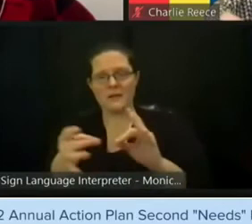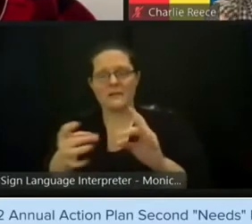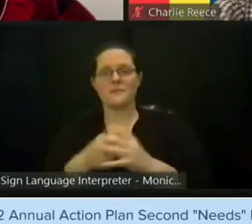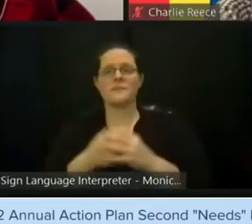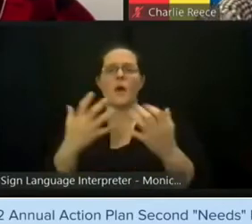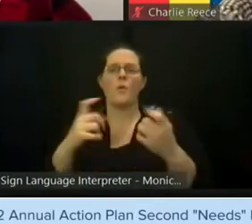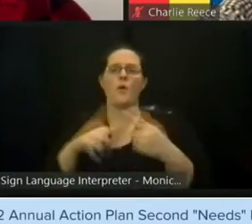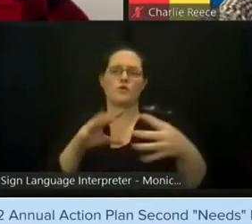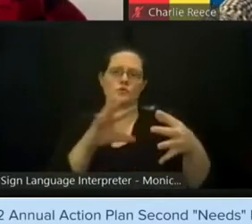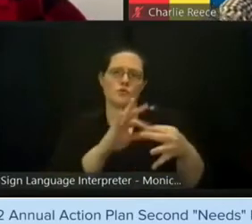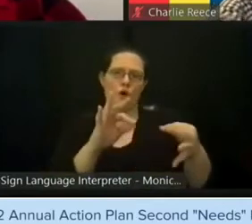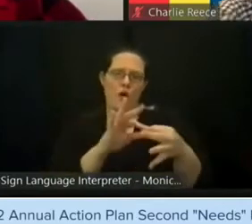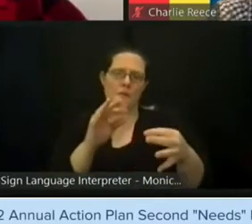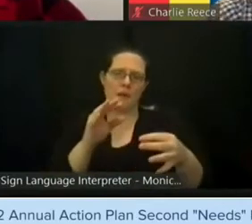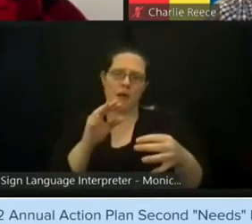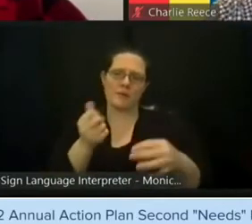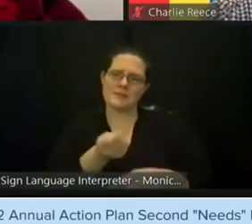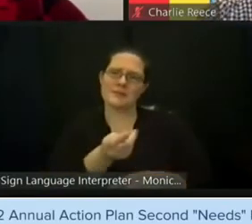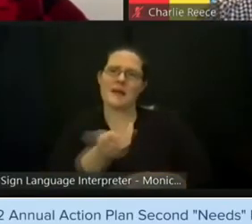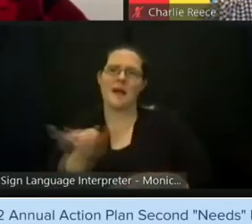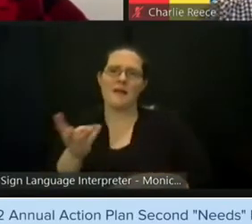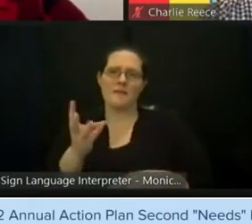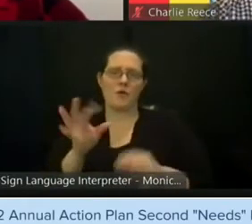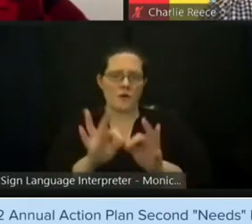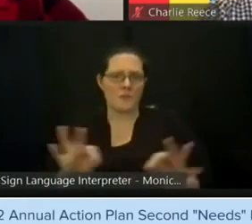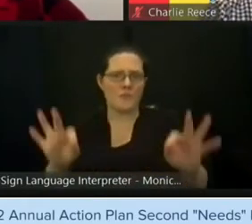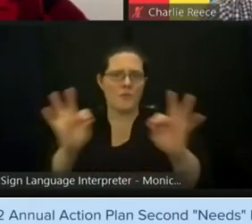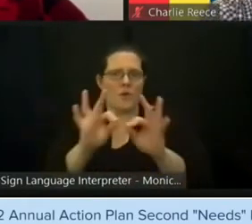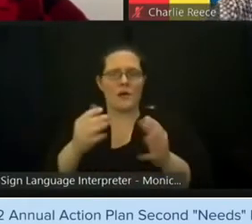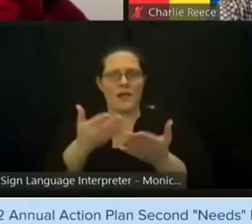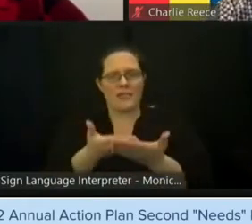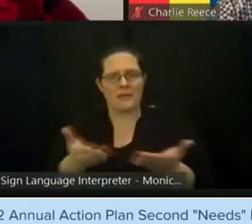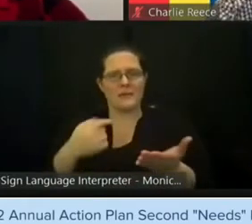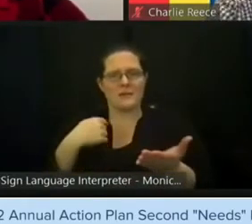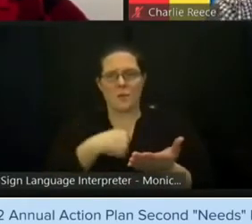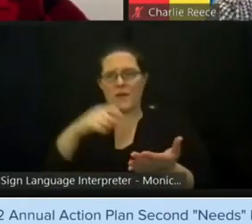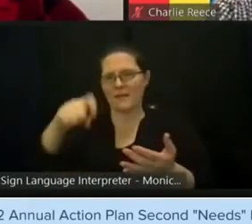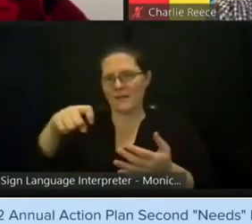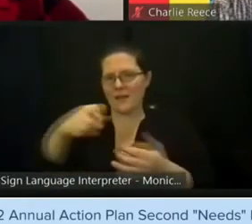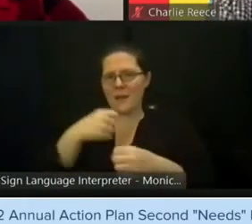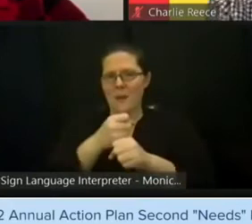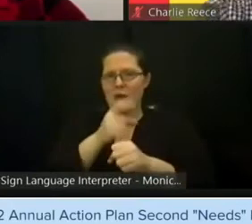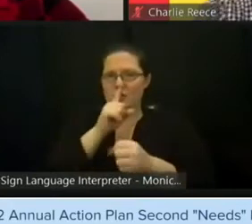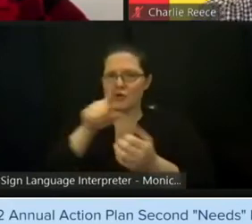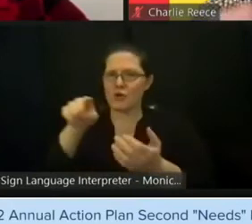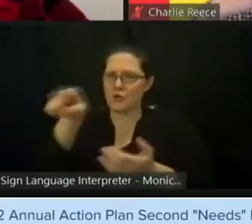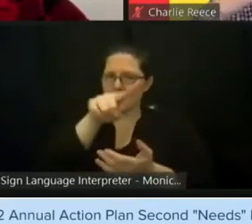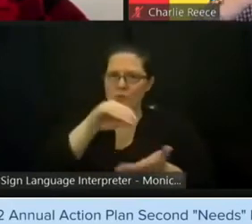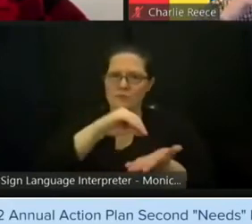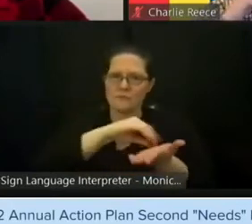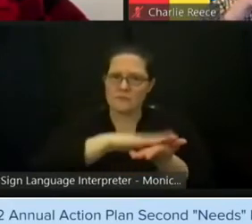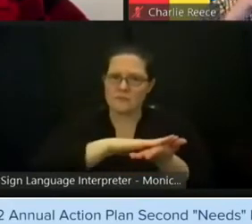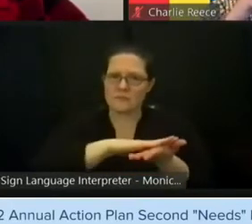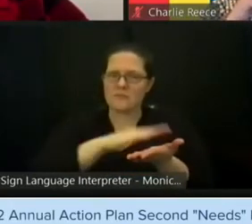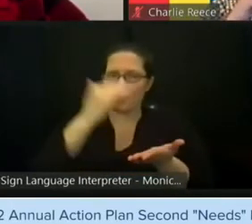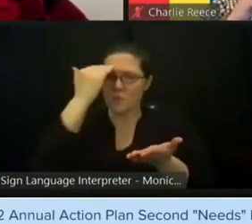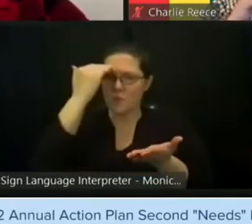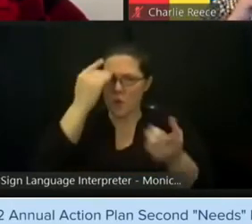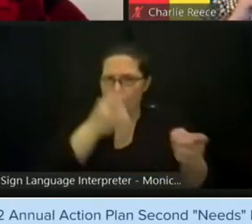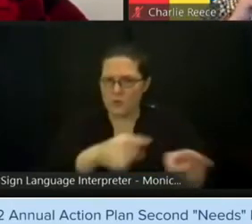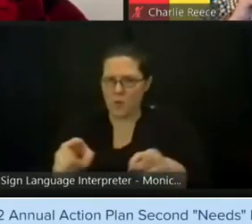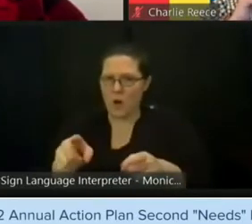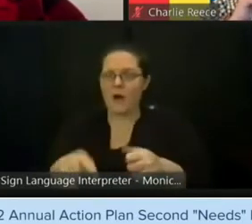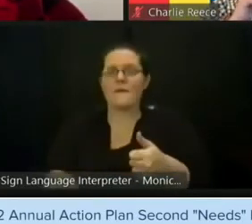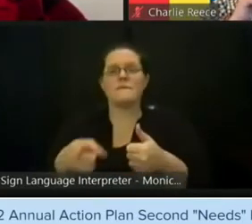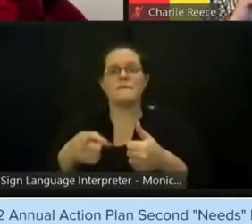several key needs that I want to make sure are in the record. First, we need